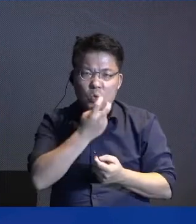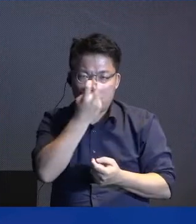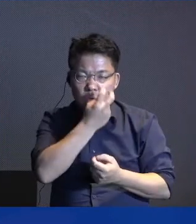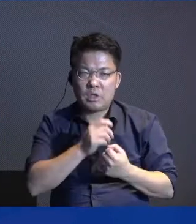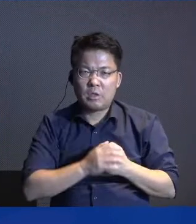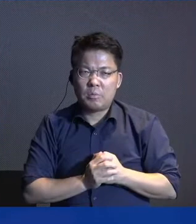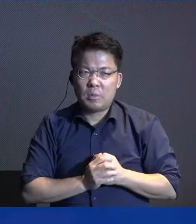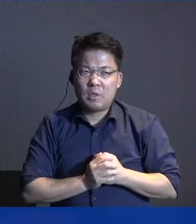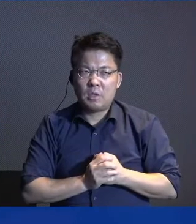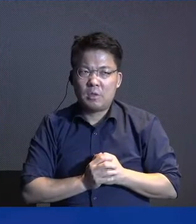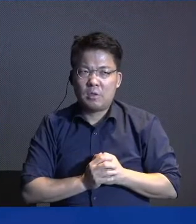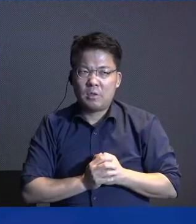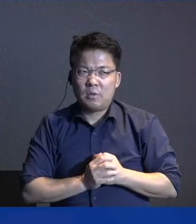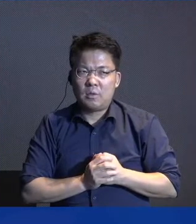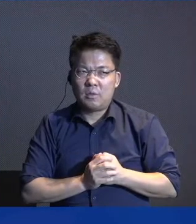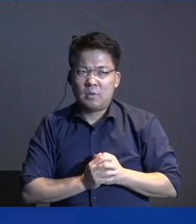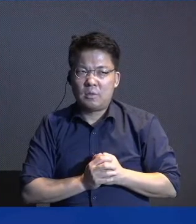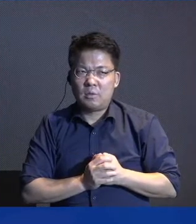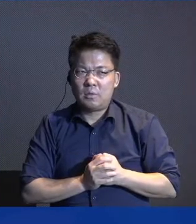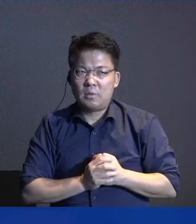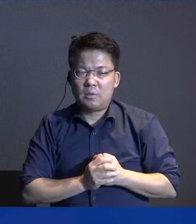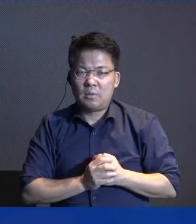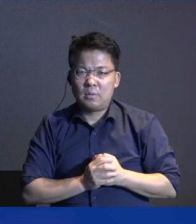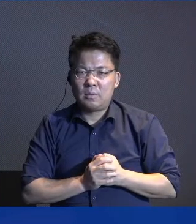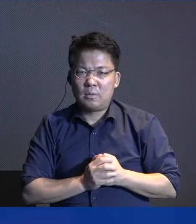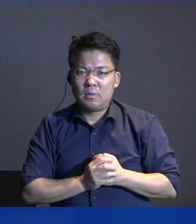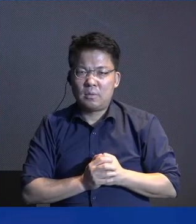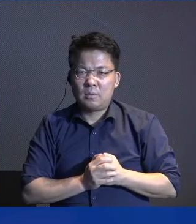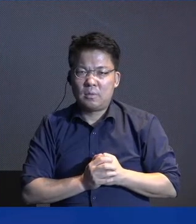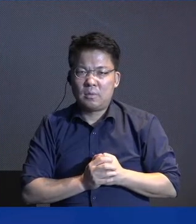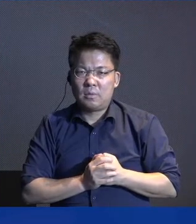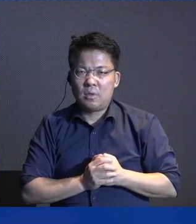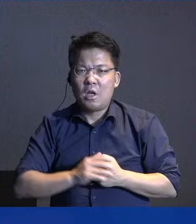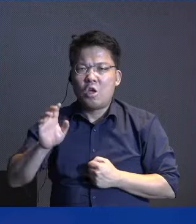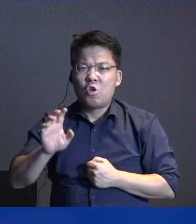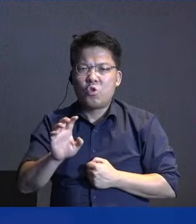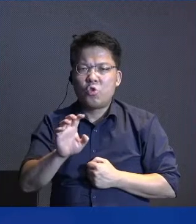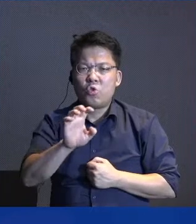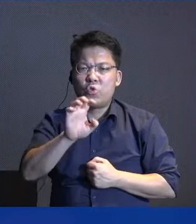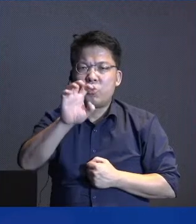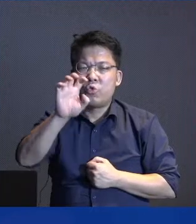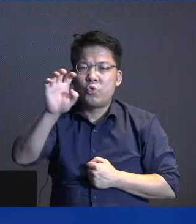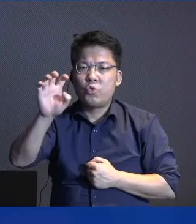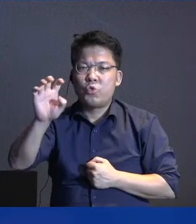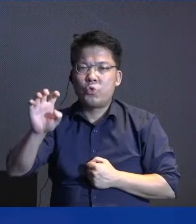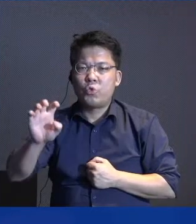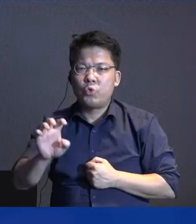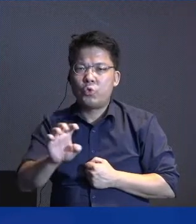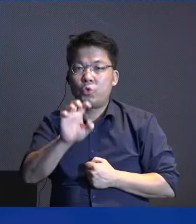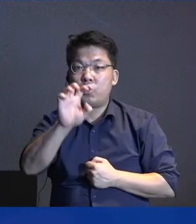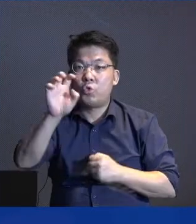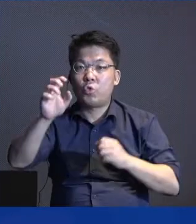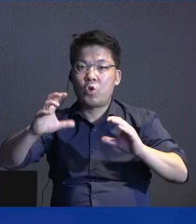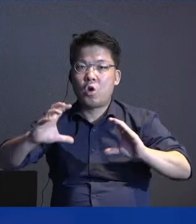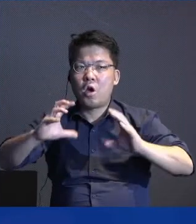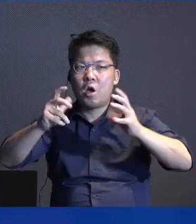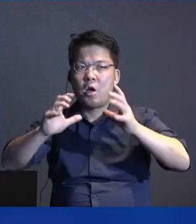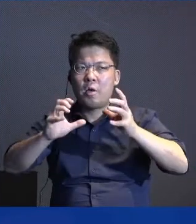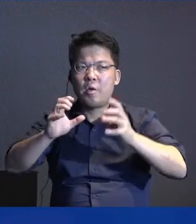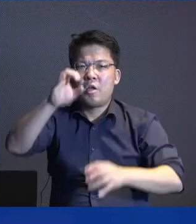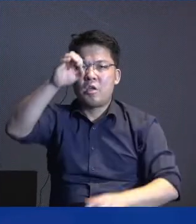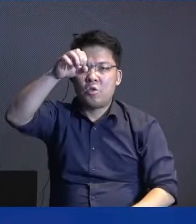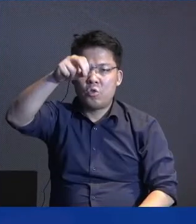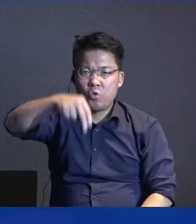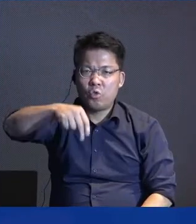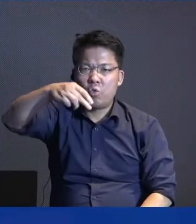The European Foundation for the Improvement of Living and Working Conditions, so-called Eurofound, and this is one of